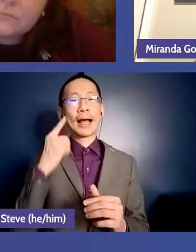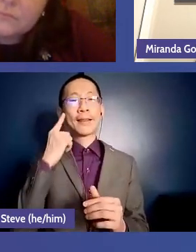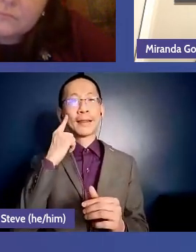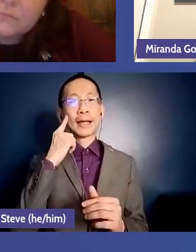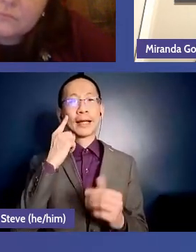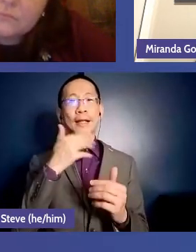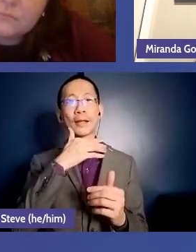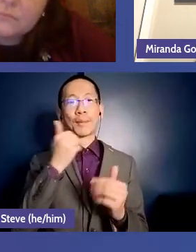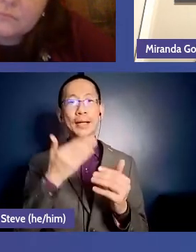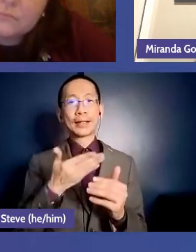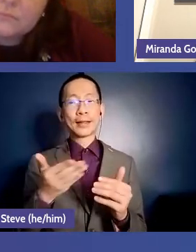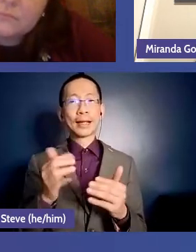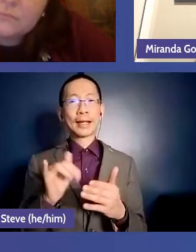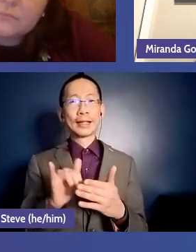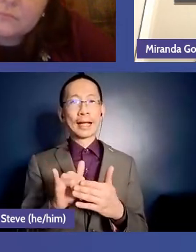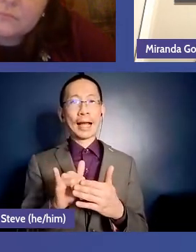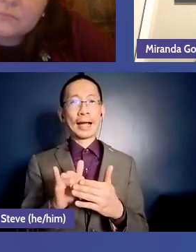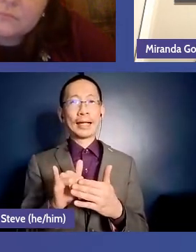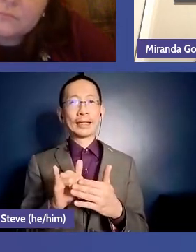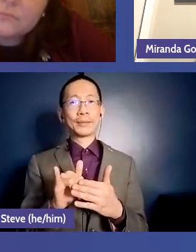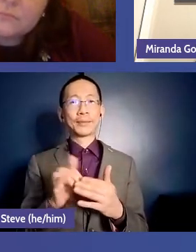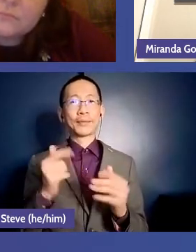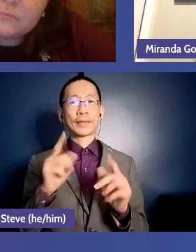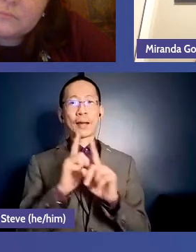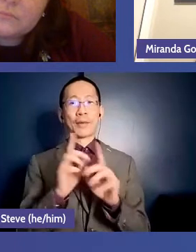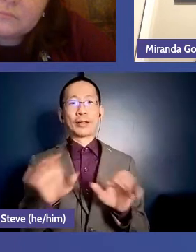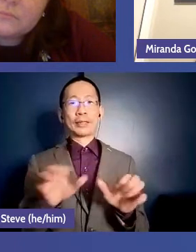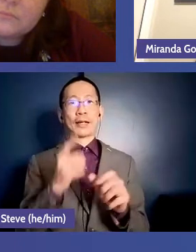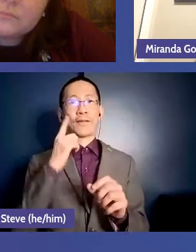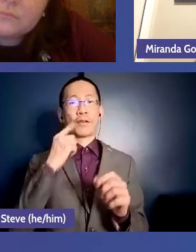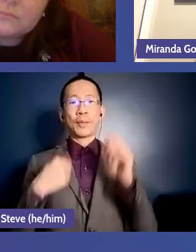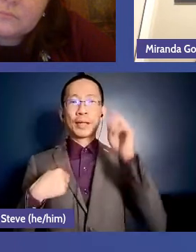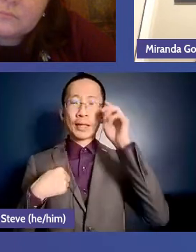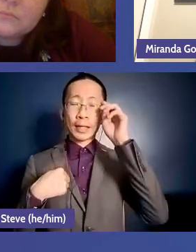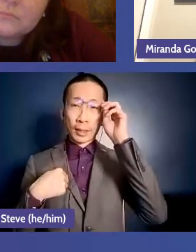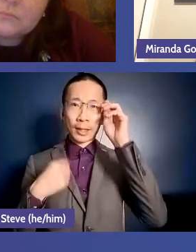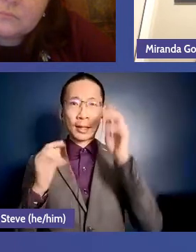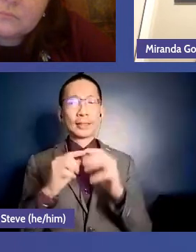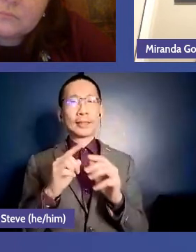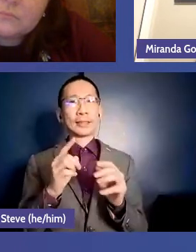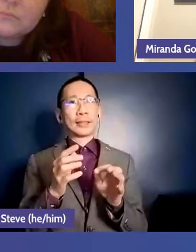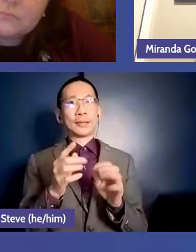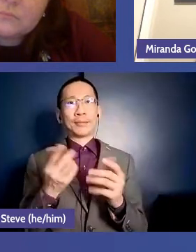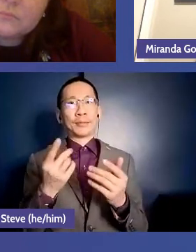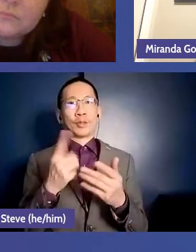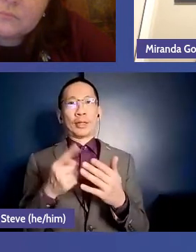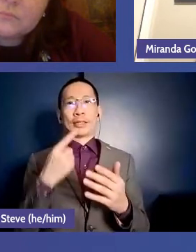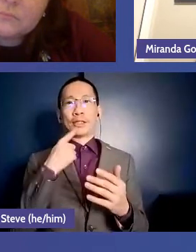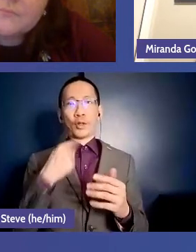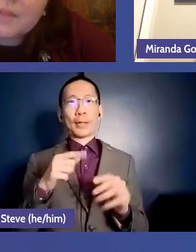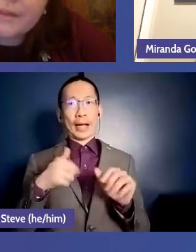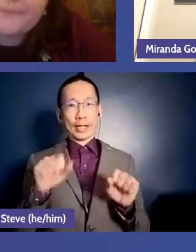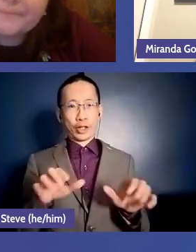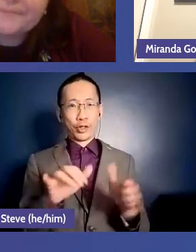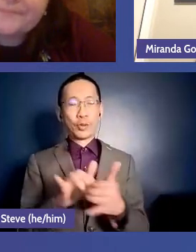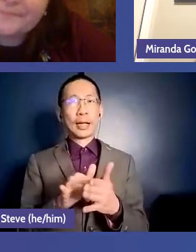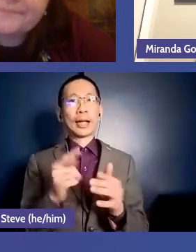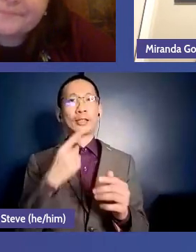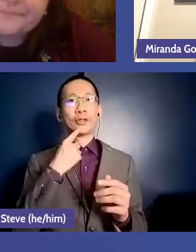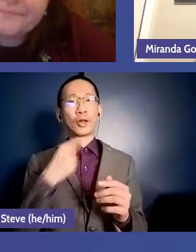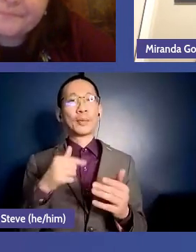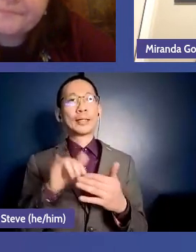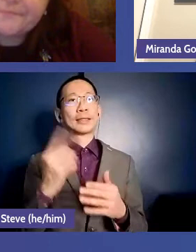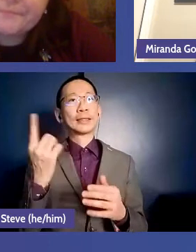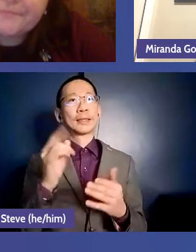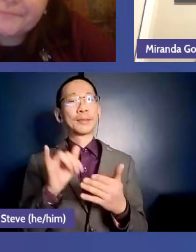the best thing that a mentor has done for me is, and this is so cliche, but has just told me that I could do it and has told me that this is